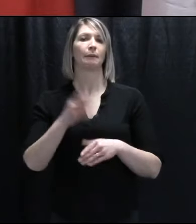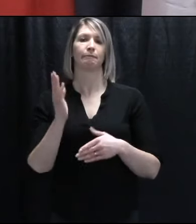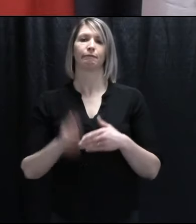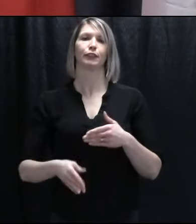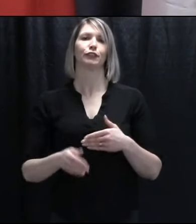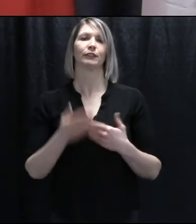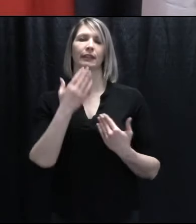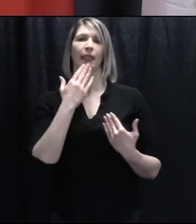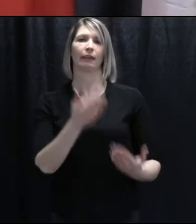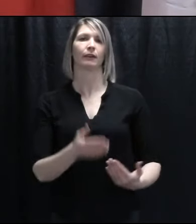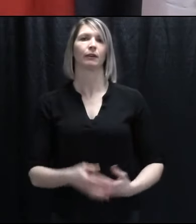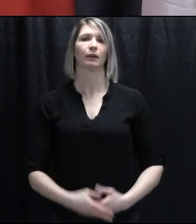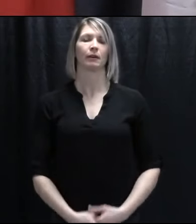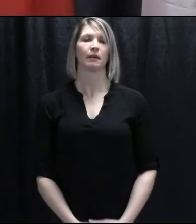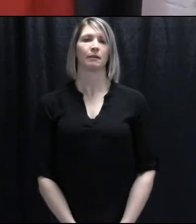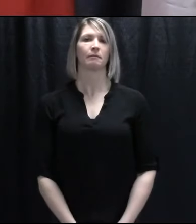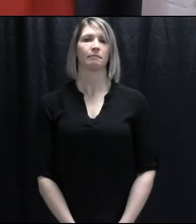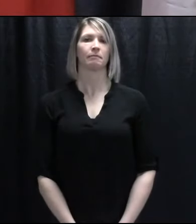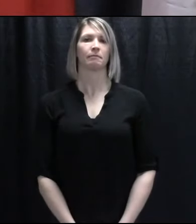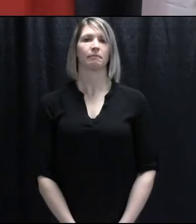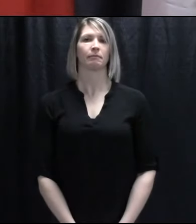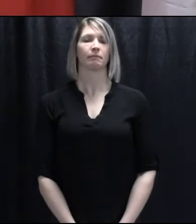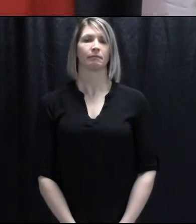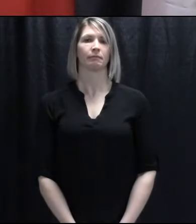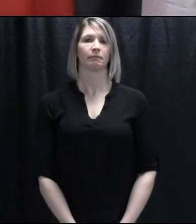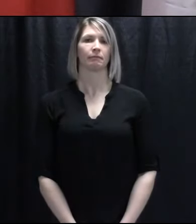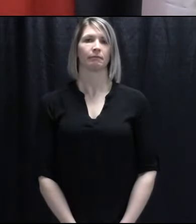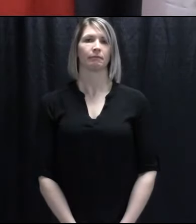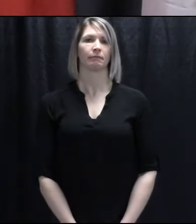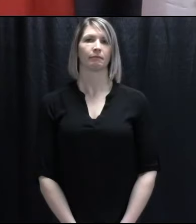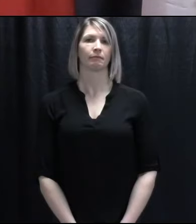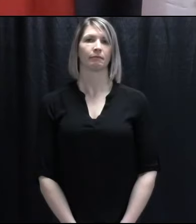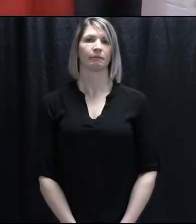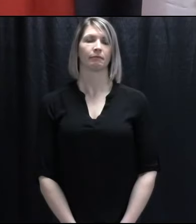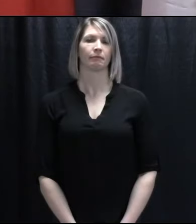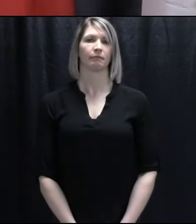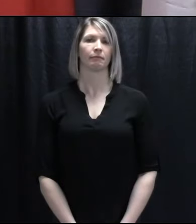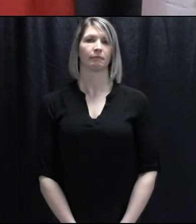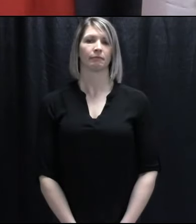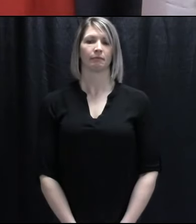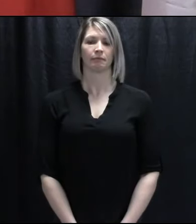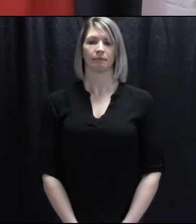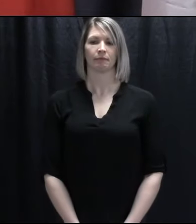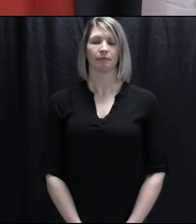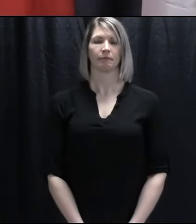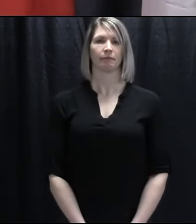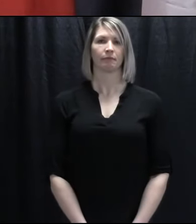much. Thank you. The conference is now ended. Please disconnect.